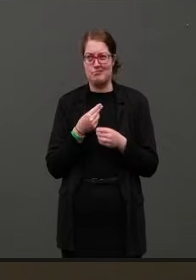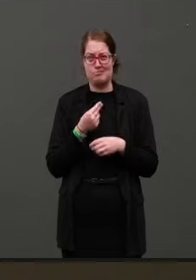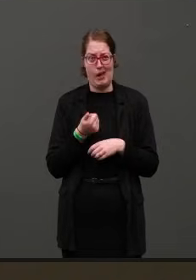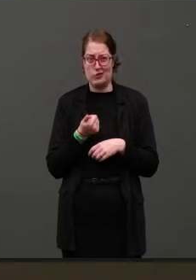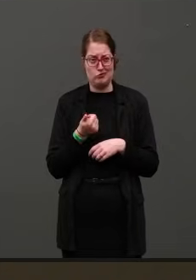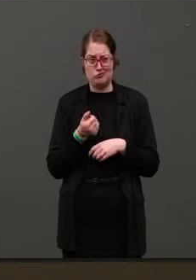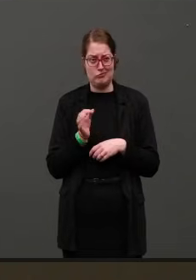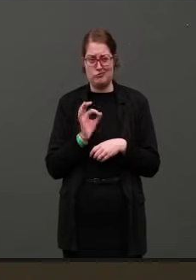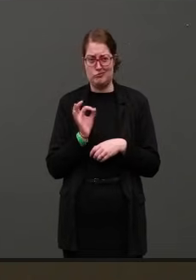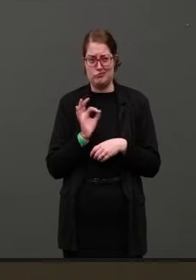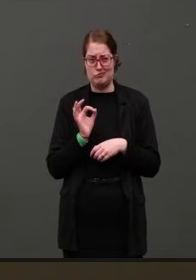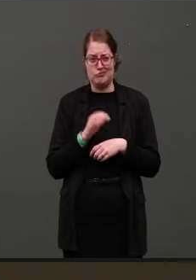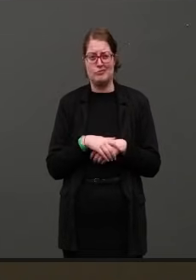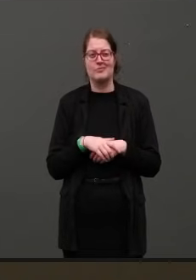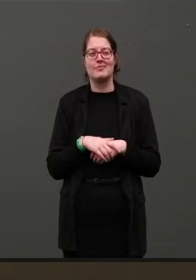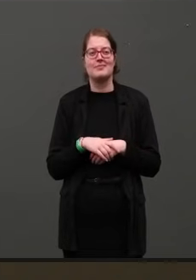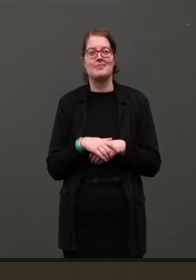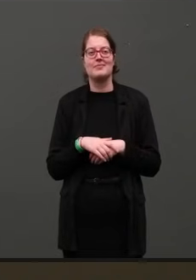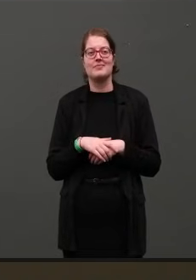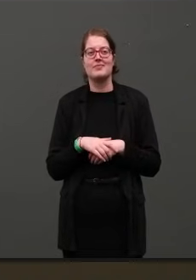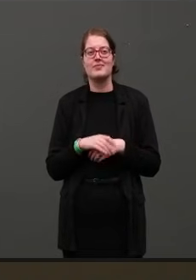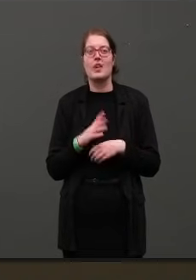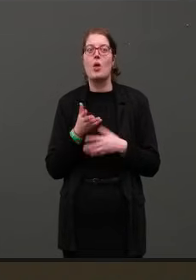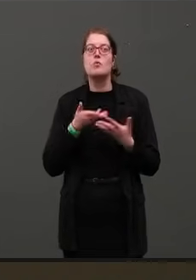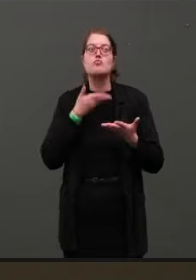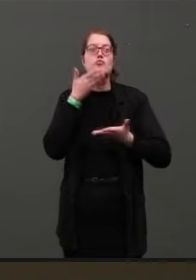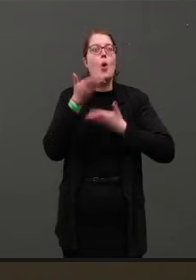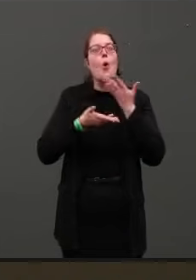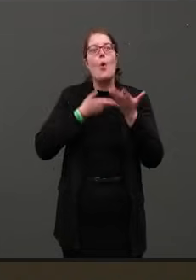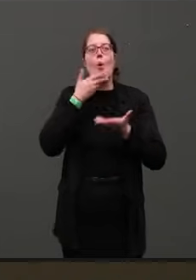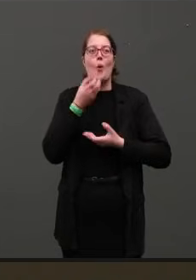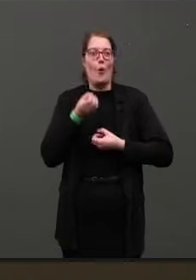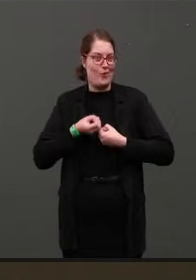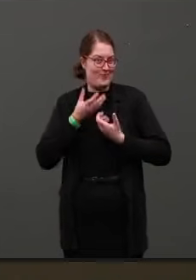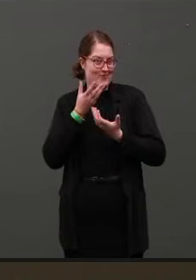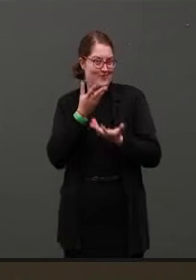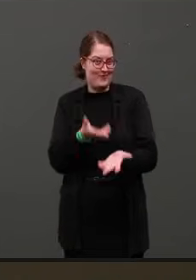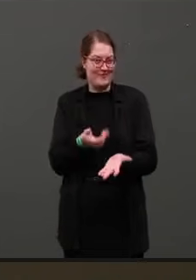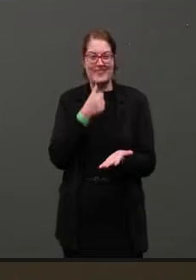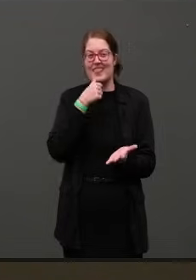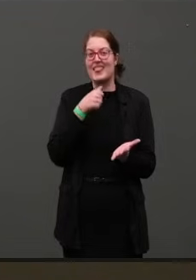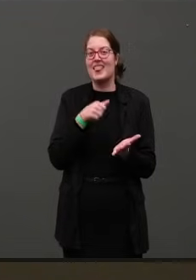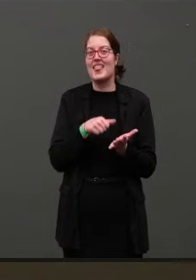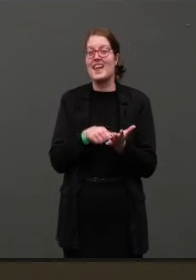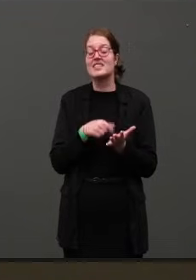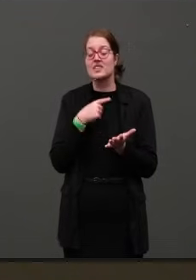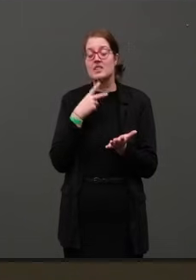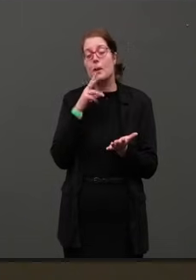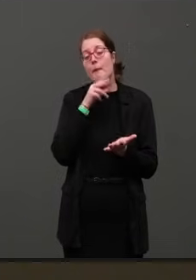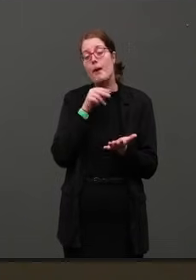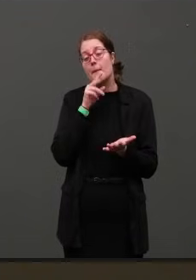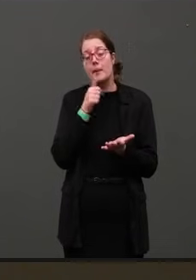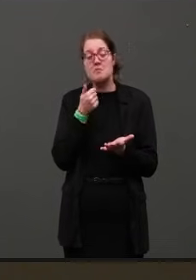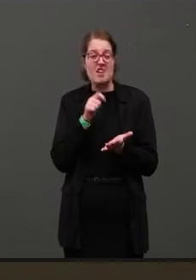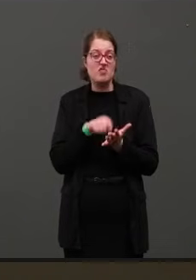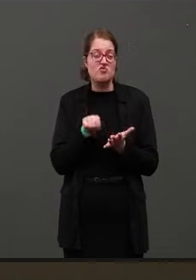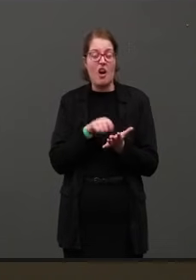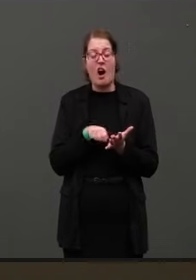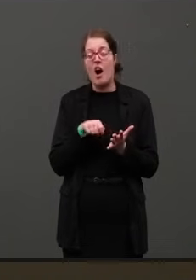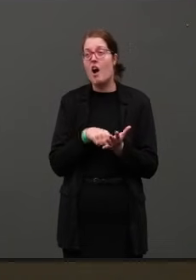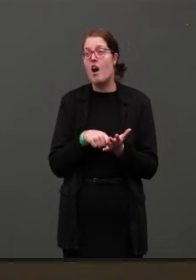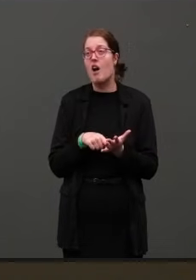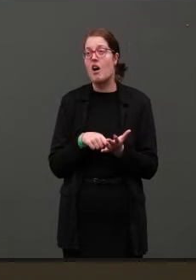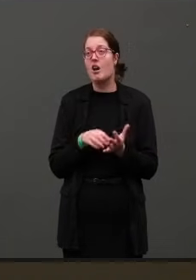They didn't go crazy over the prose either. Like the letters that you hear read out, they're perfectly fine writing, but it's not immortal